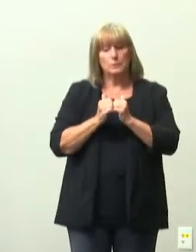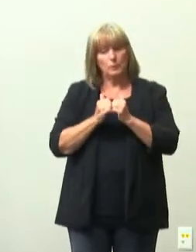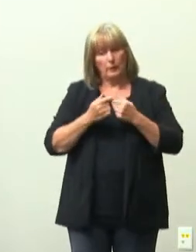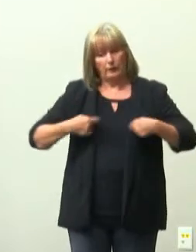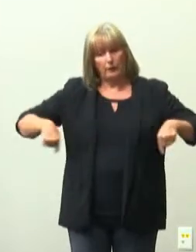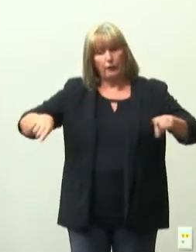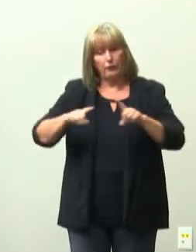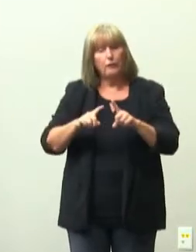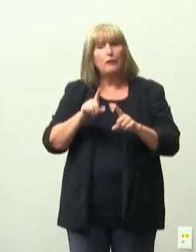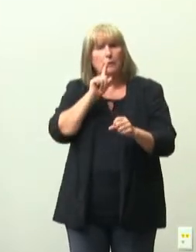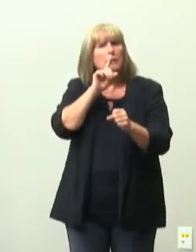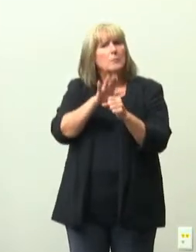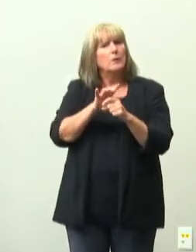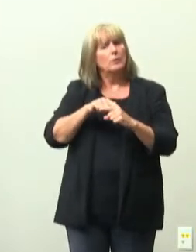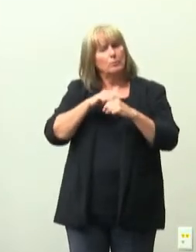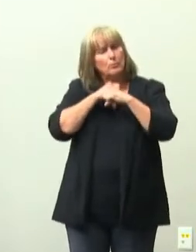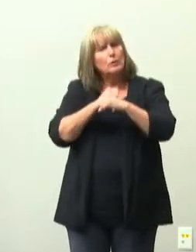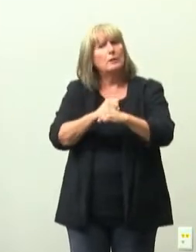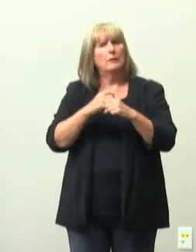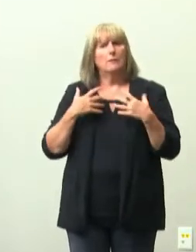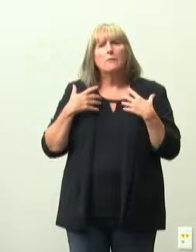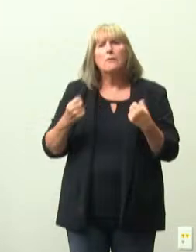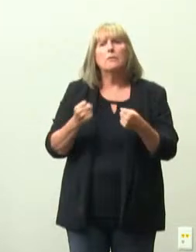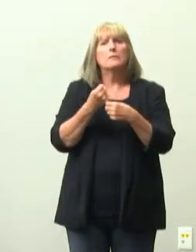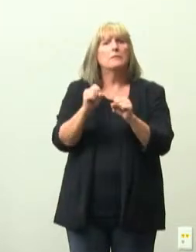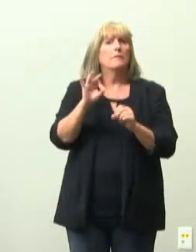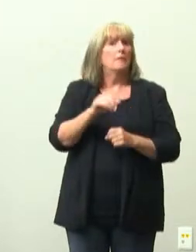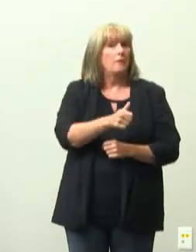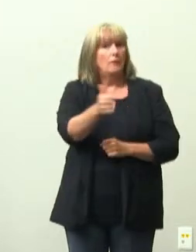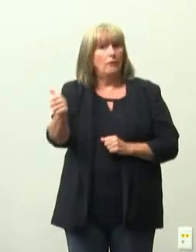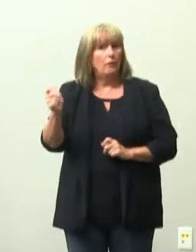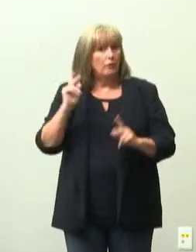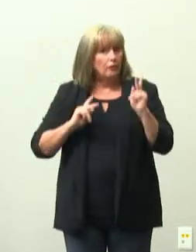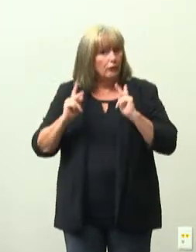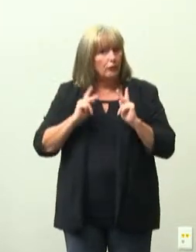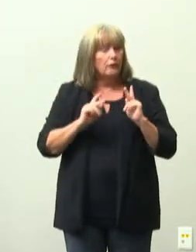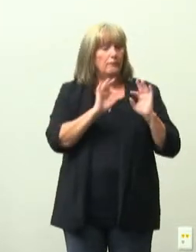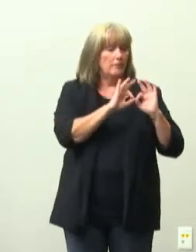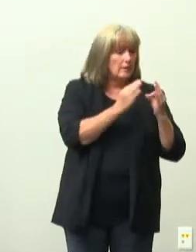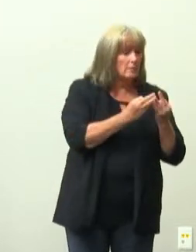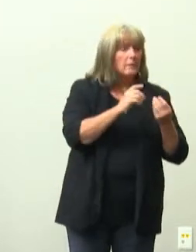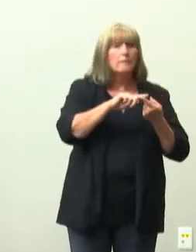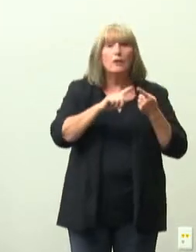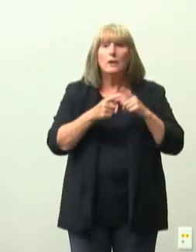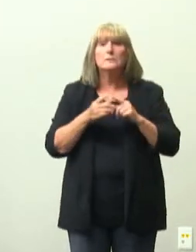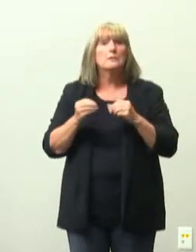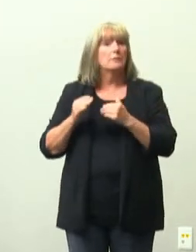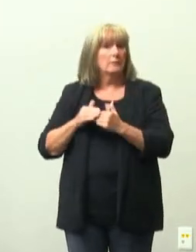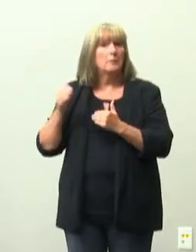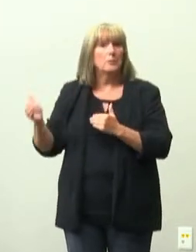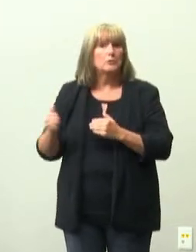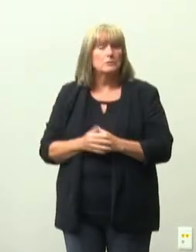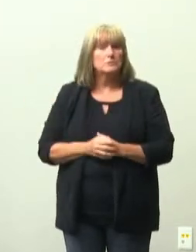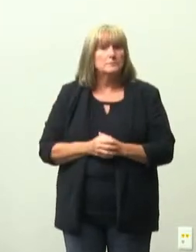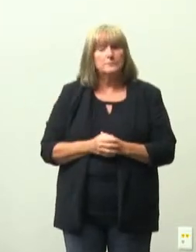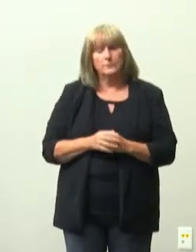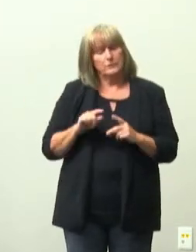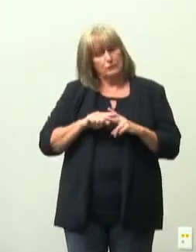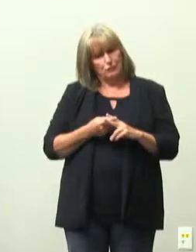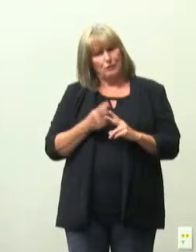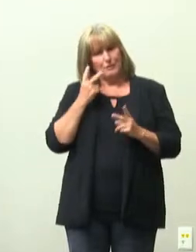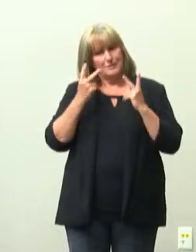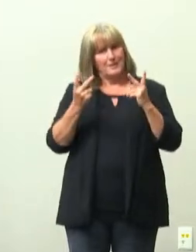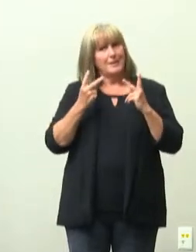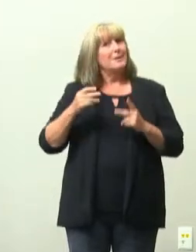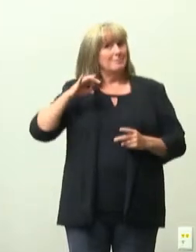community, we have been committed to protecting the health and safety of others, our family, friends, and neighbors, and we started to see